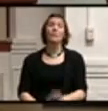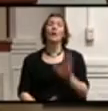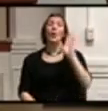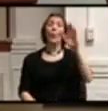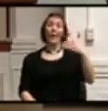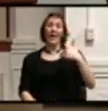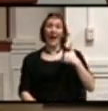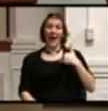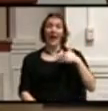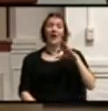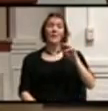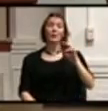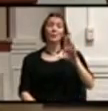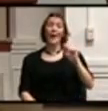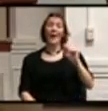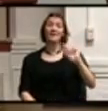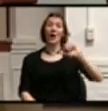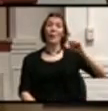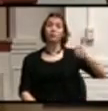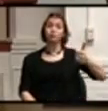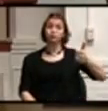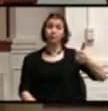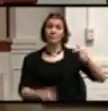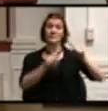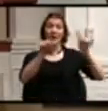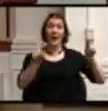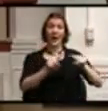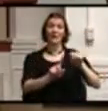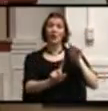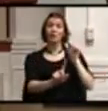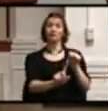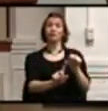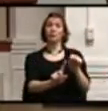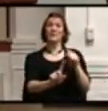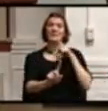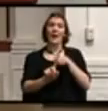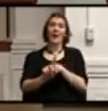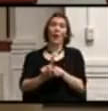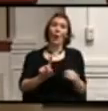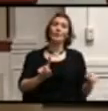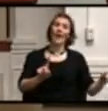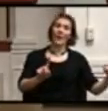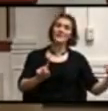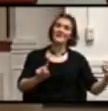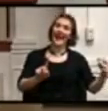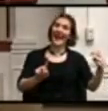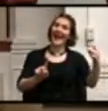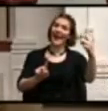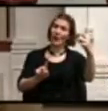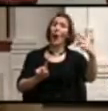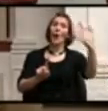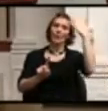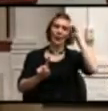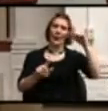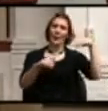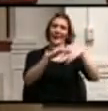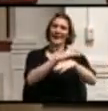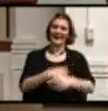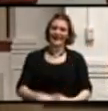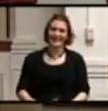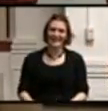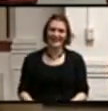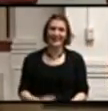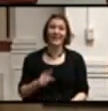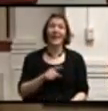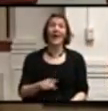a monument sign on the other side, actually right here, that will direct people around the corner so that they know where the entrance is.